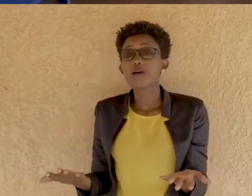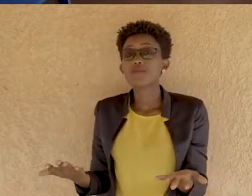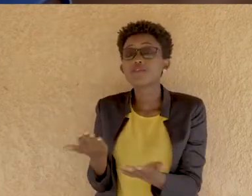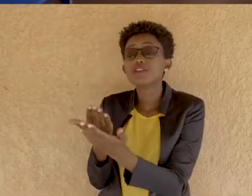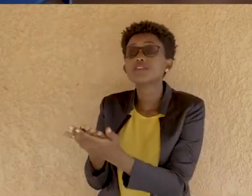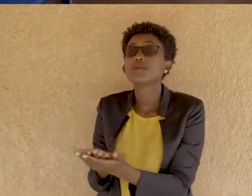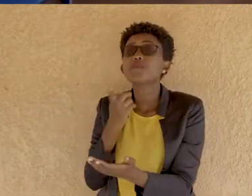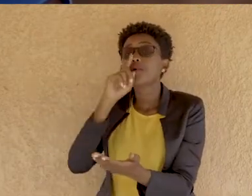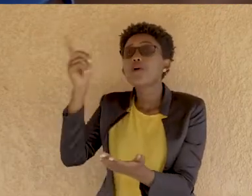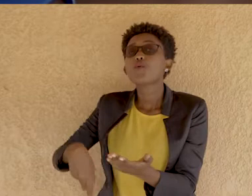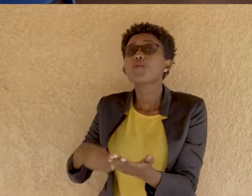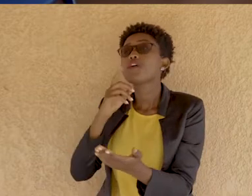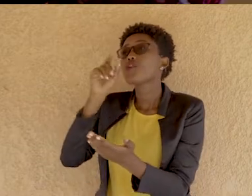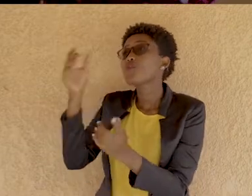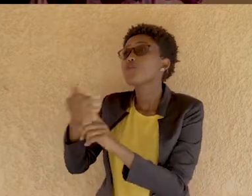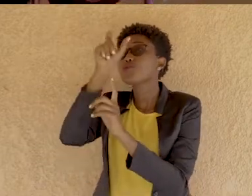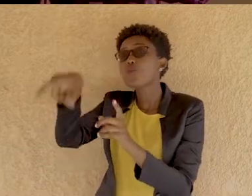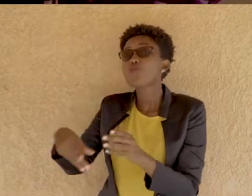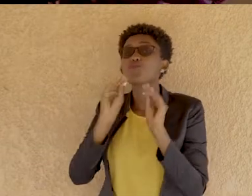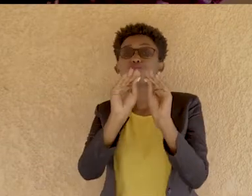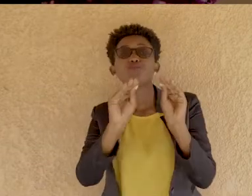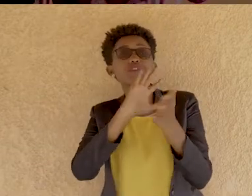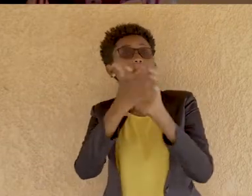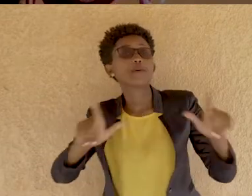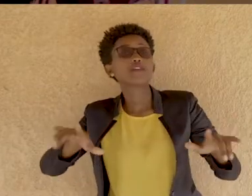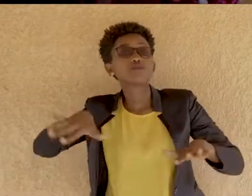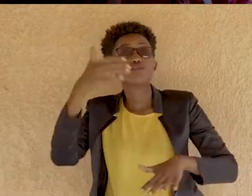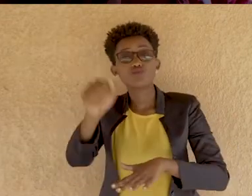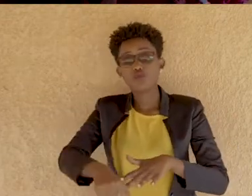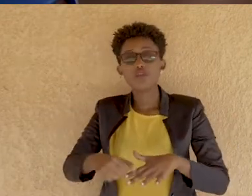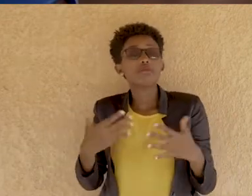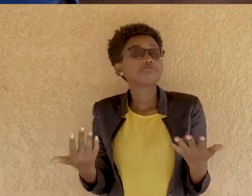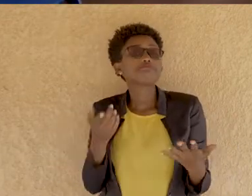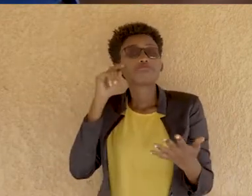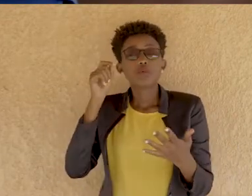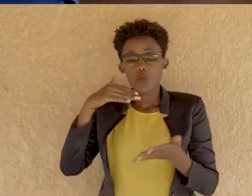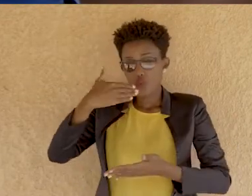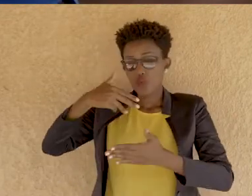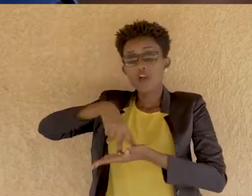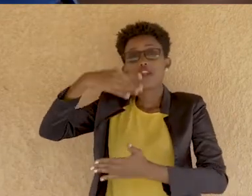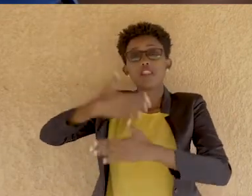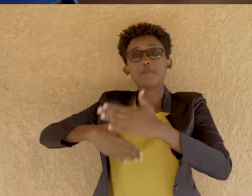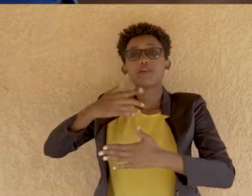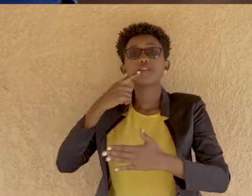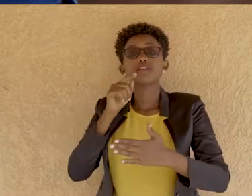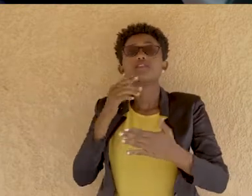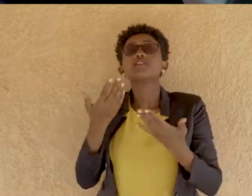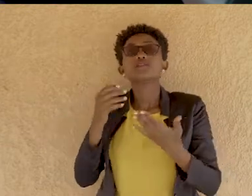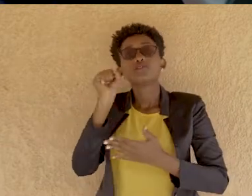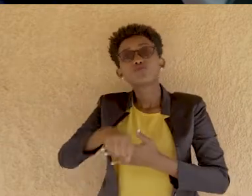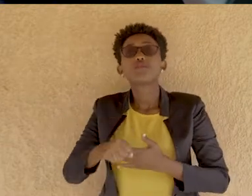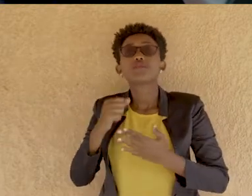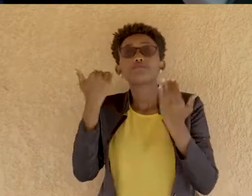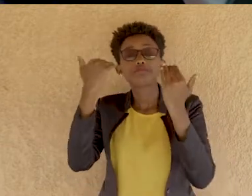delayed. He needed someone to teach him sign language so he may be able to defend himself. Kugira ngo azabashe kwiburanira.